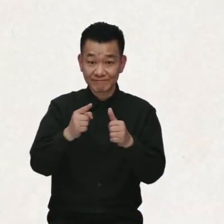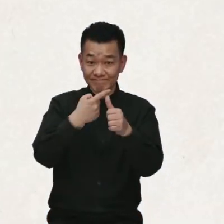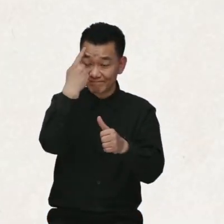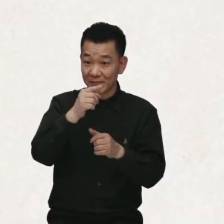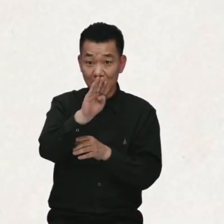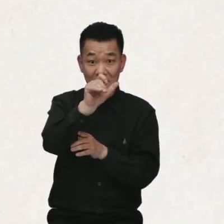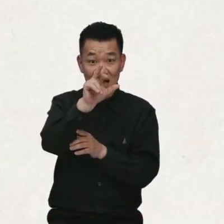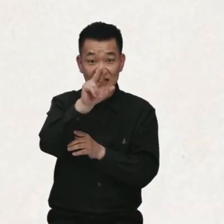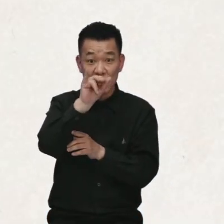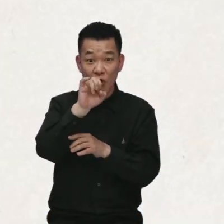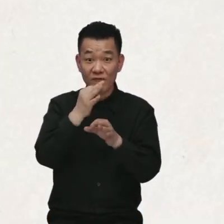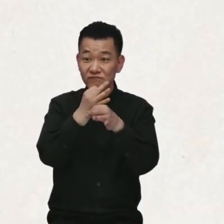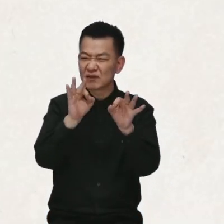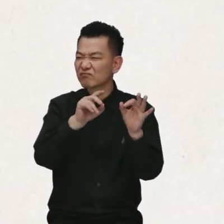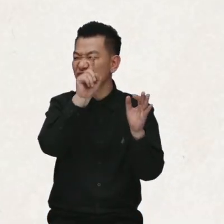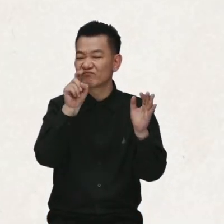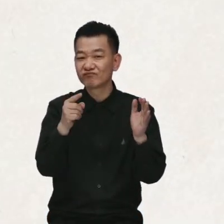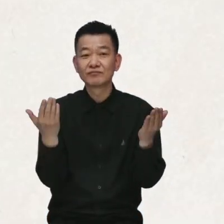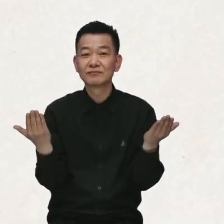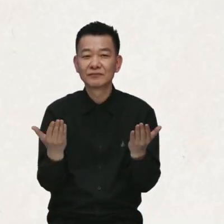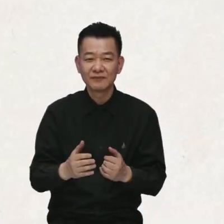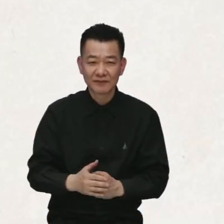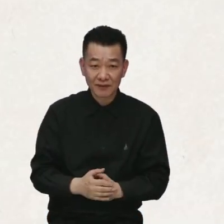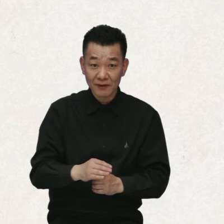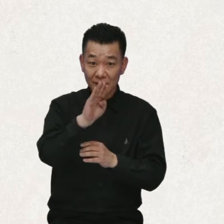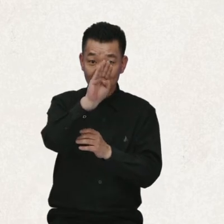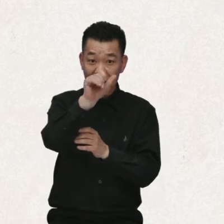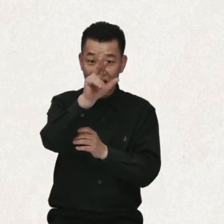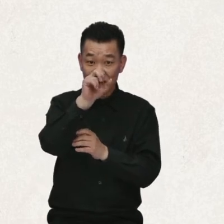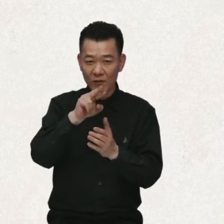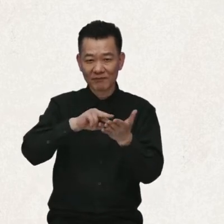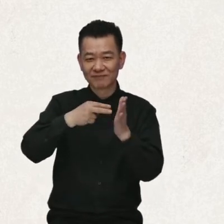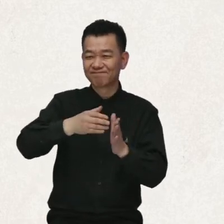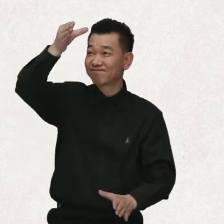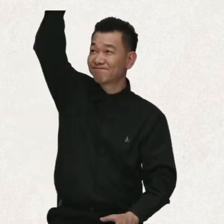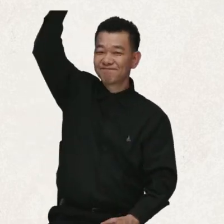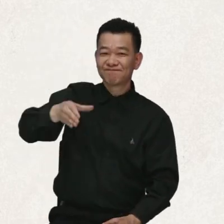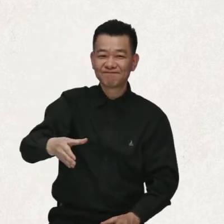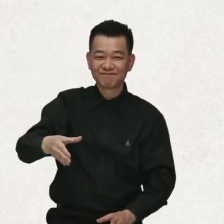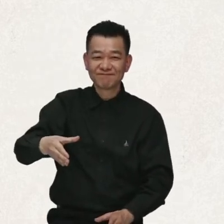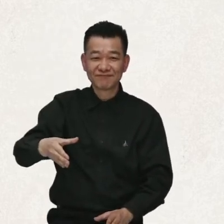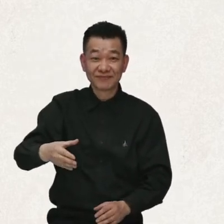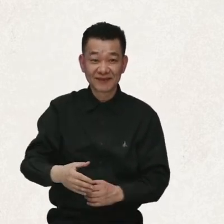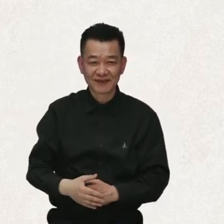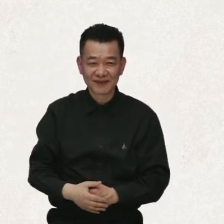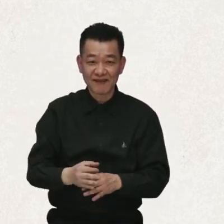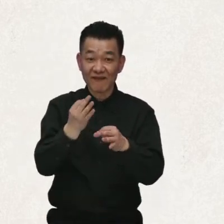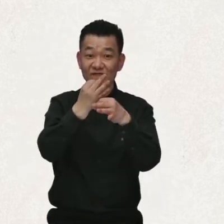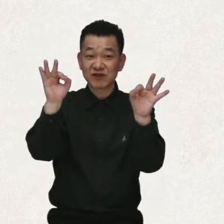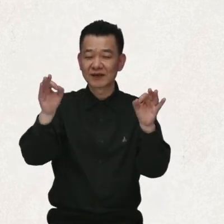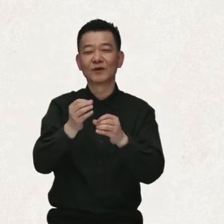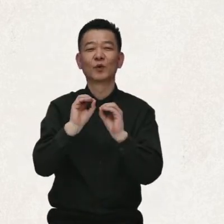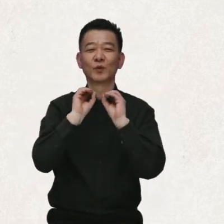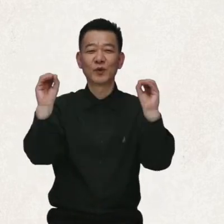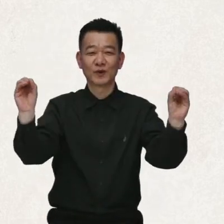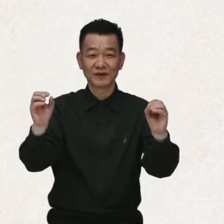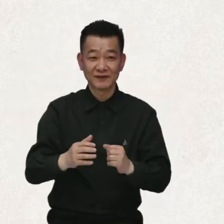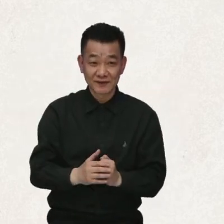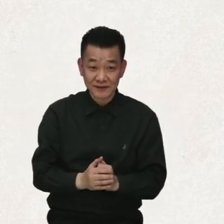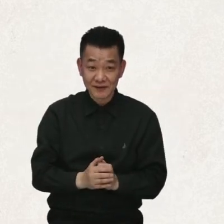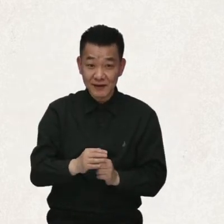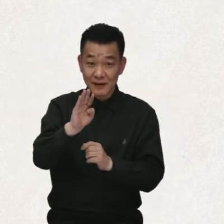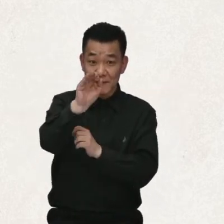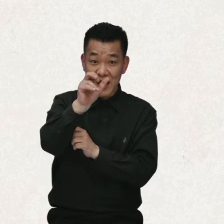First of all, what does barrier-free mean? Barrier is an obstacle, and free means without.